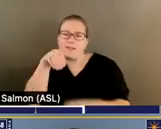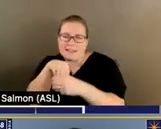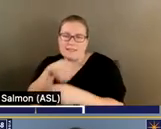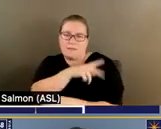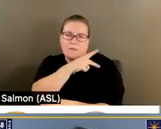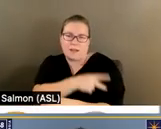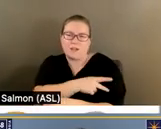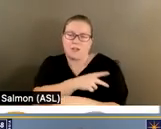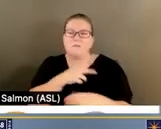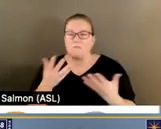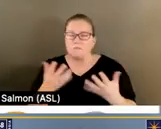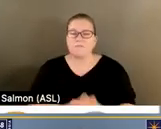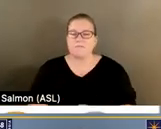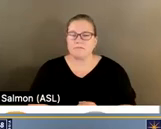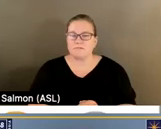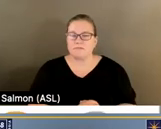slide, please.